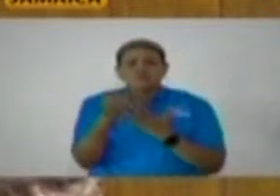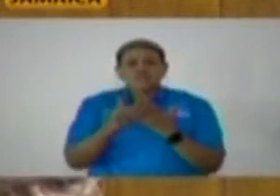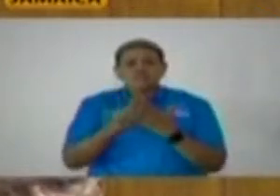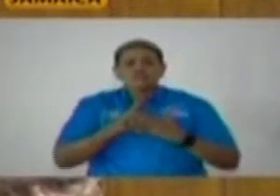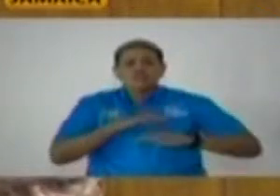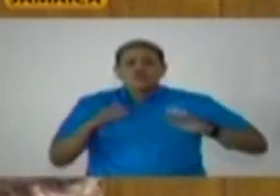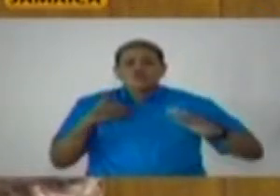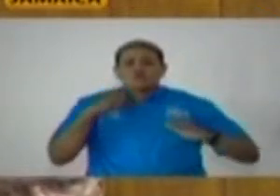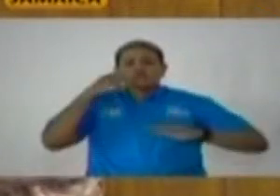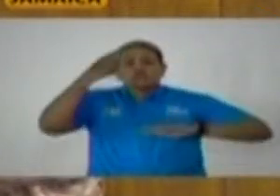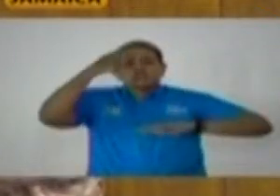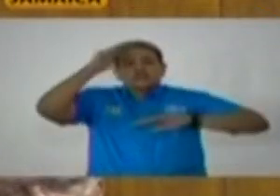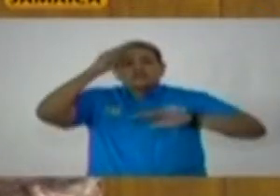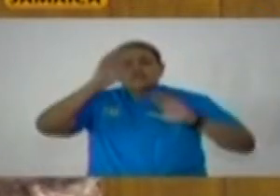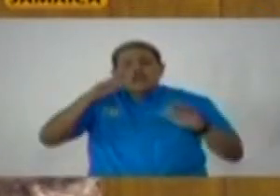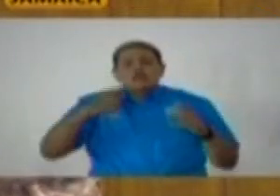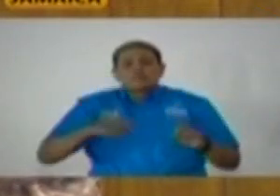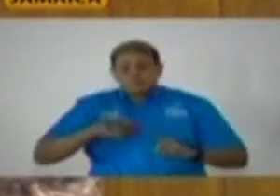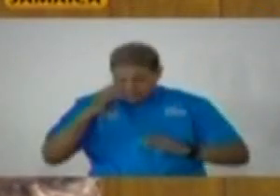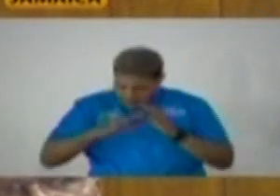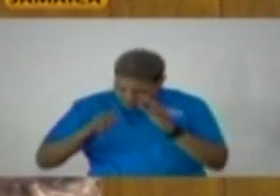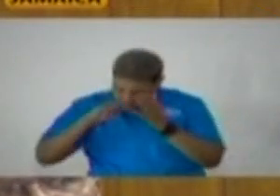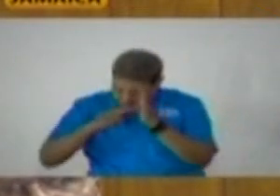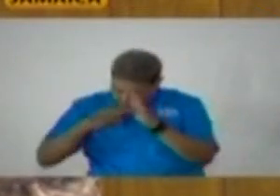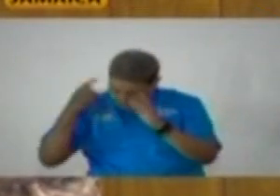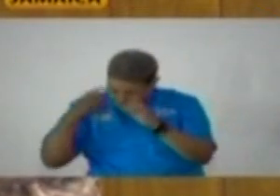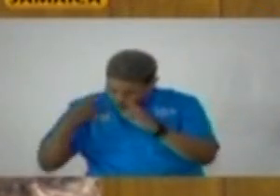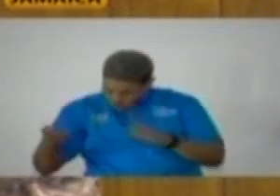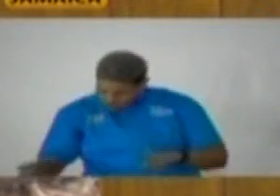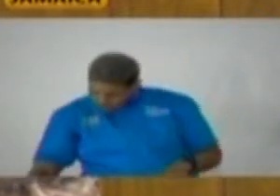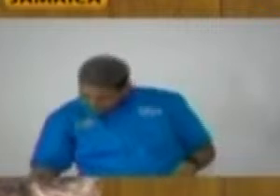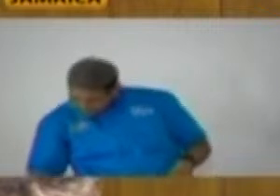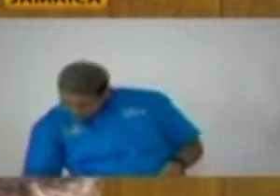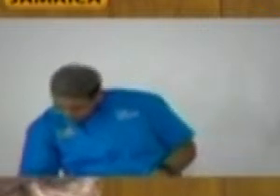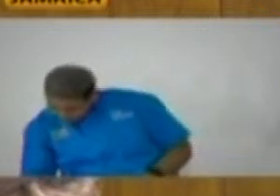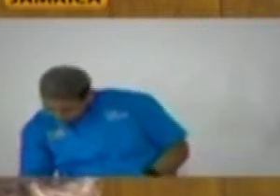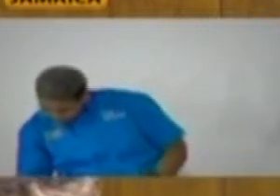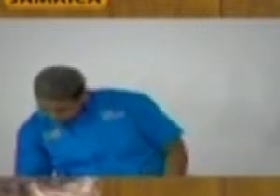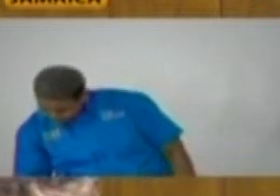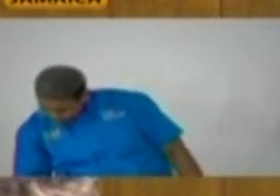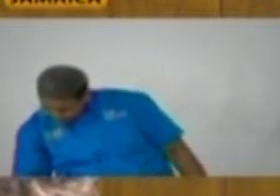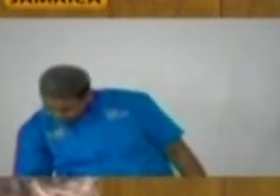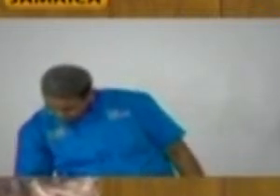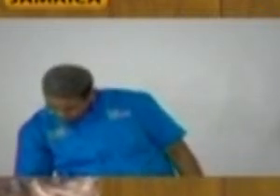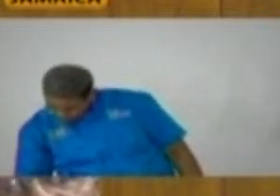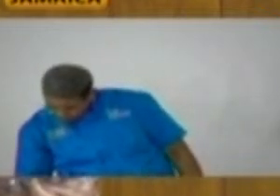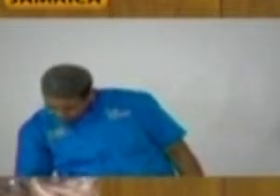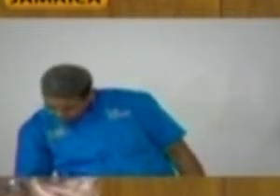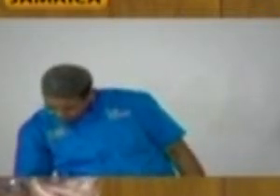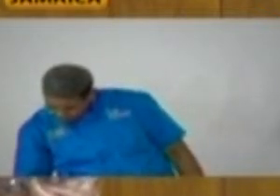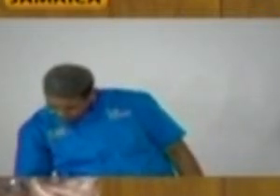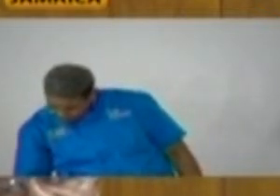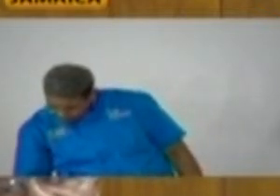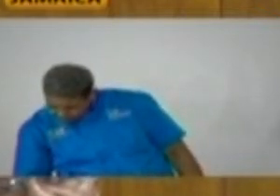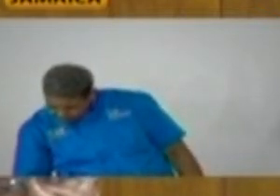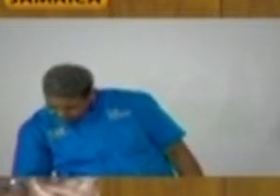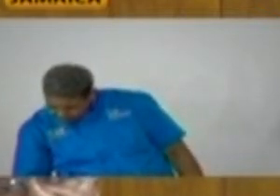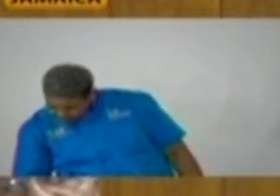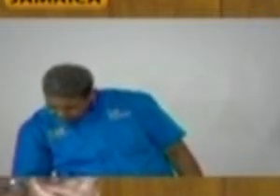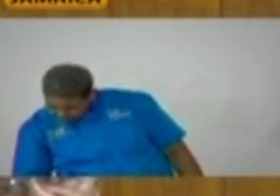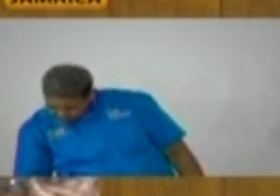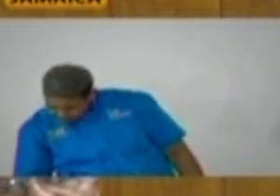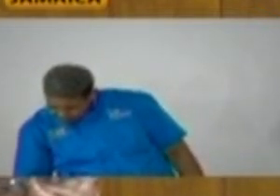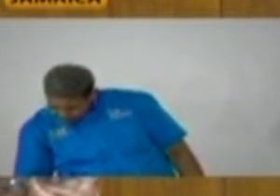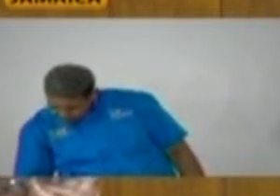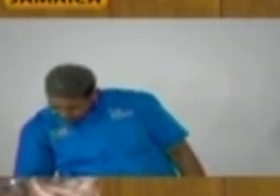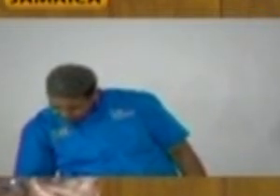be misunderstood. I'm simply making the point about what our teachers face and the